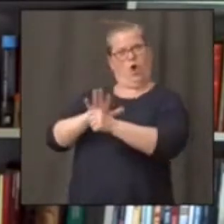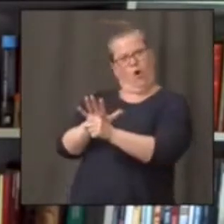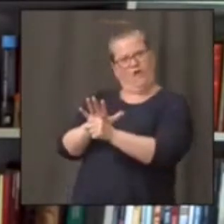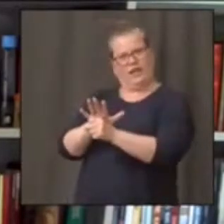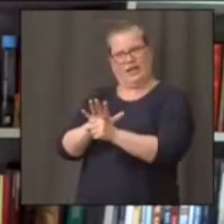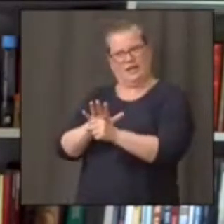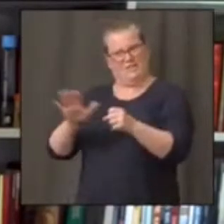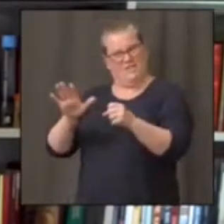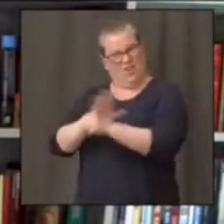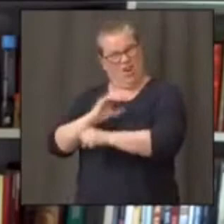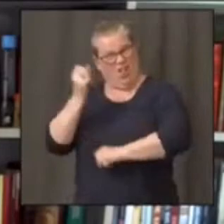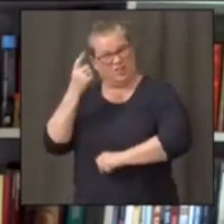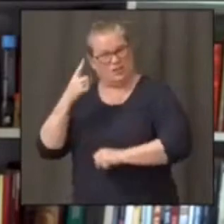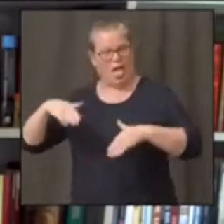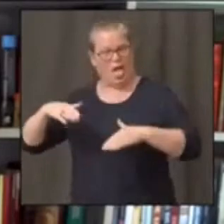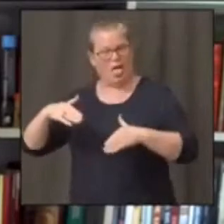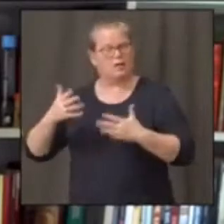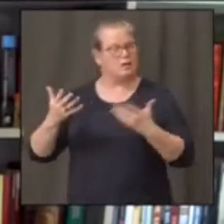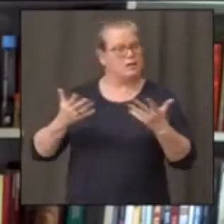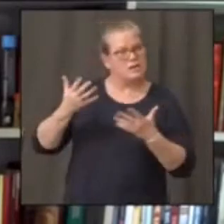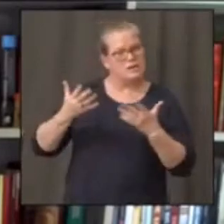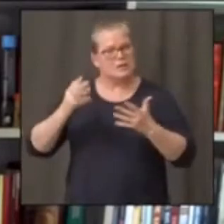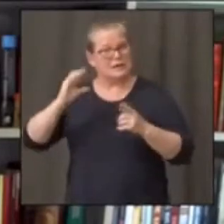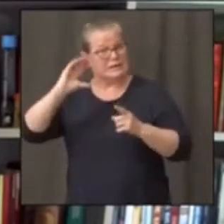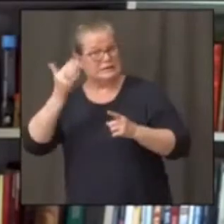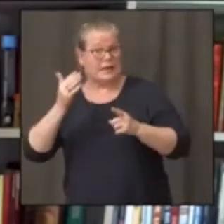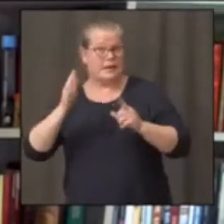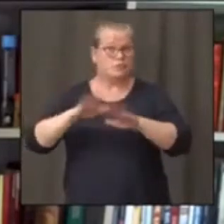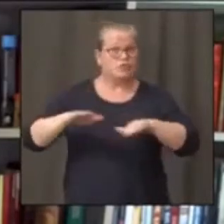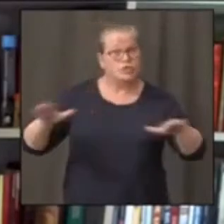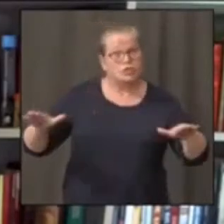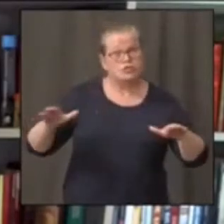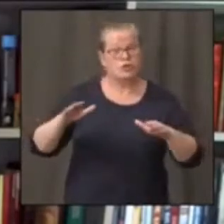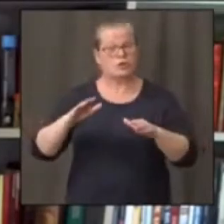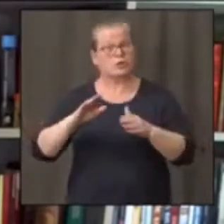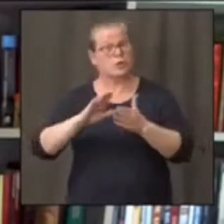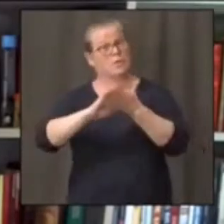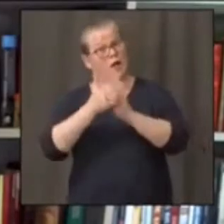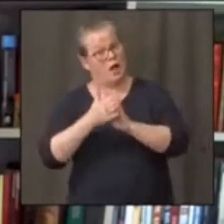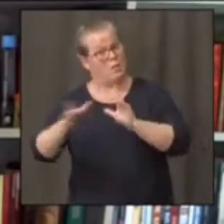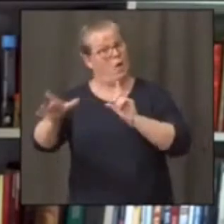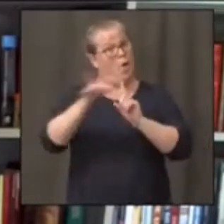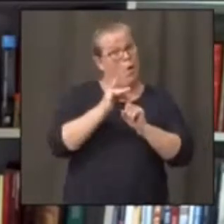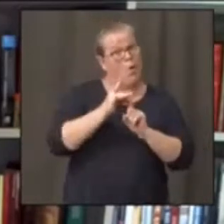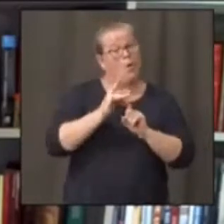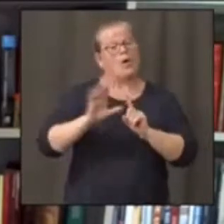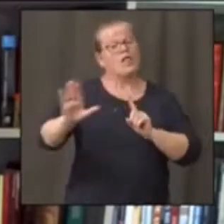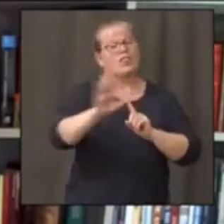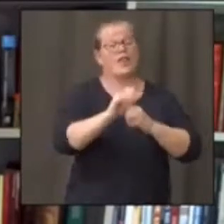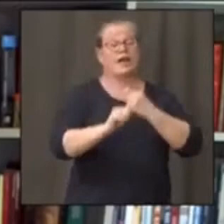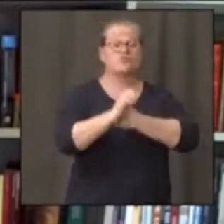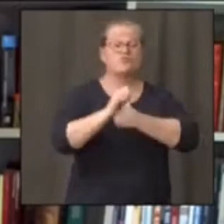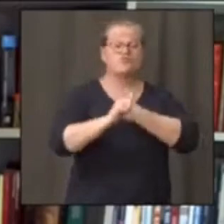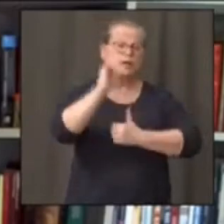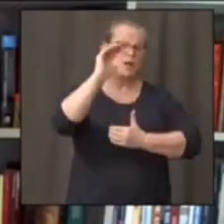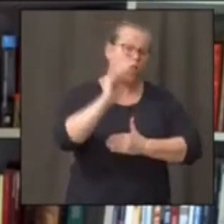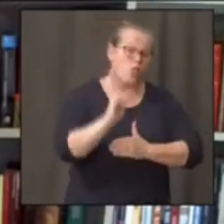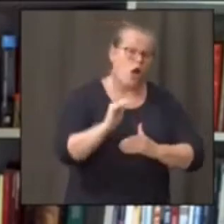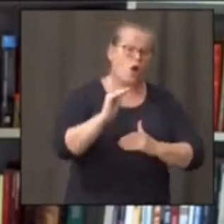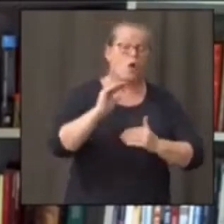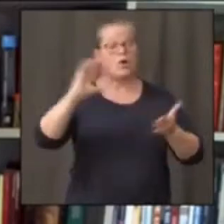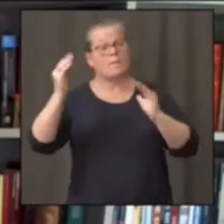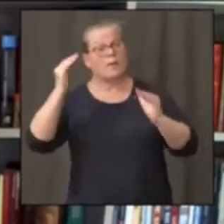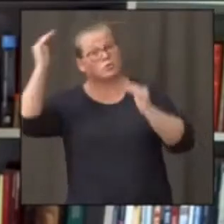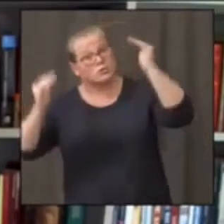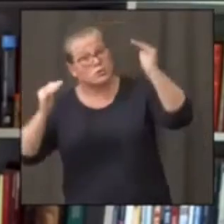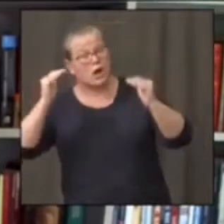maybe children may have a lower risk of not only getting COVID, but also, and not only getting the severe complications, but also